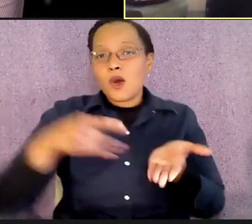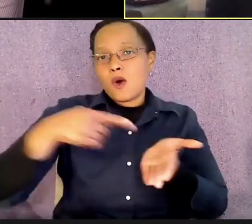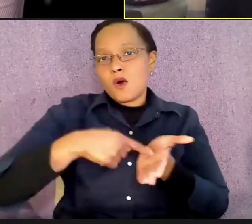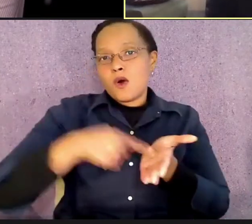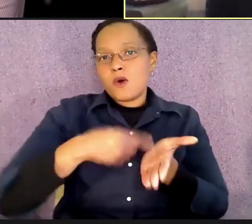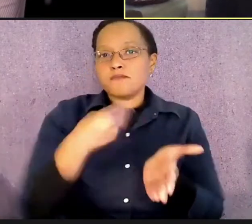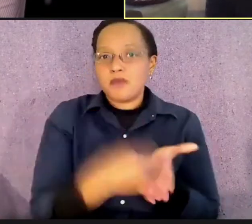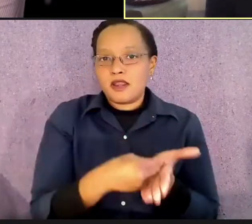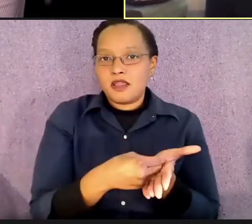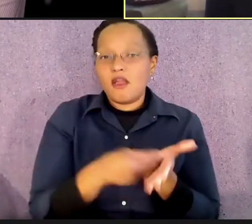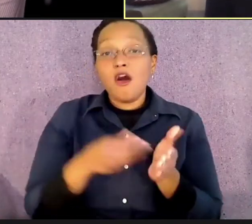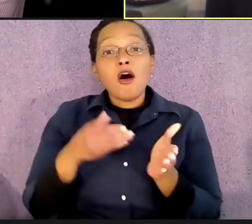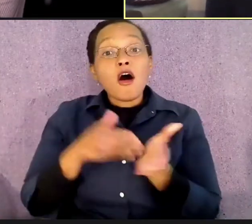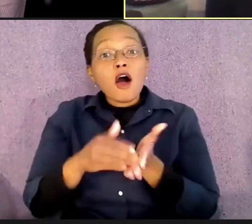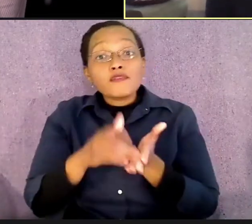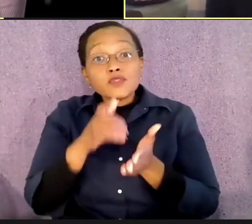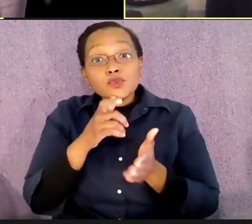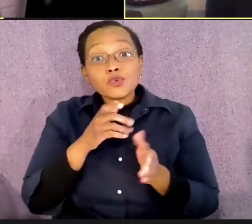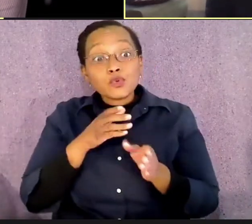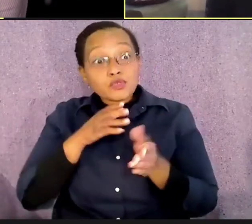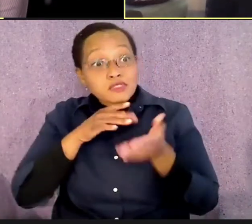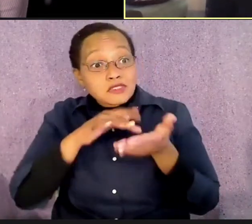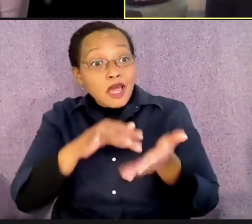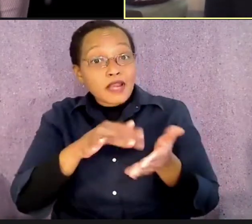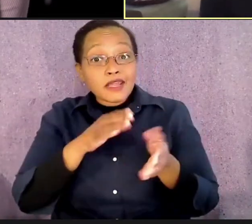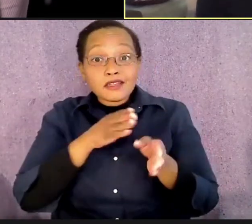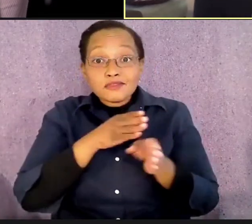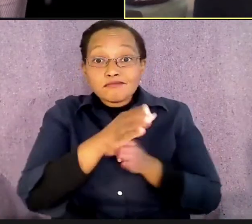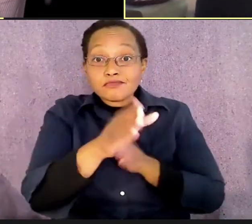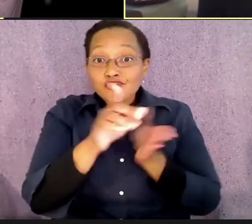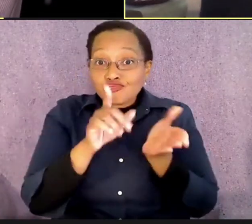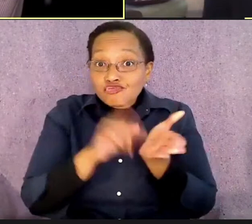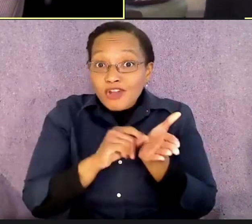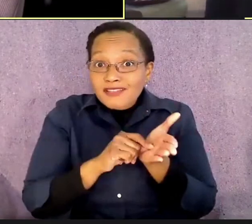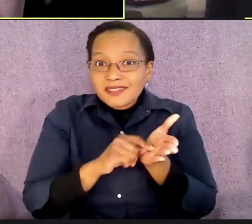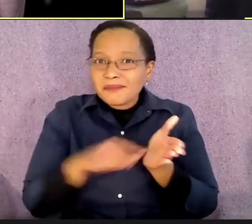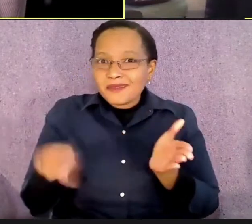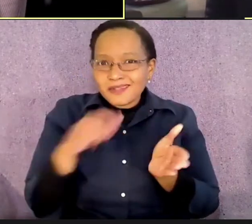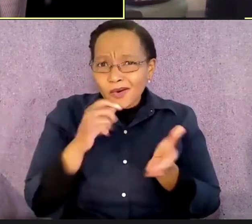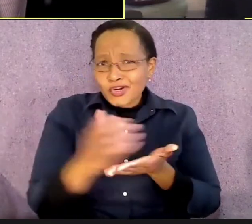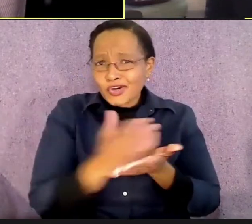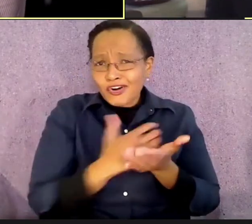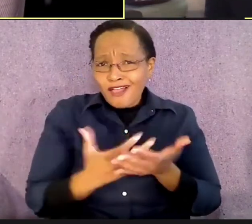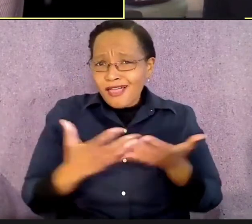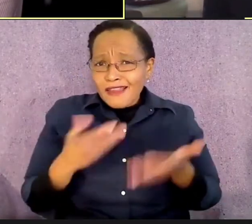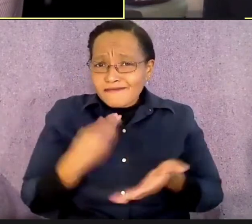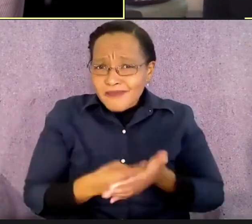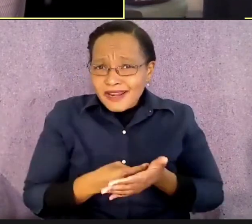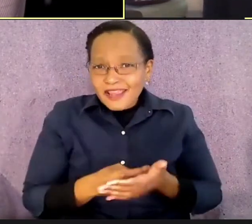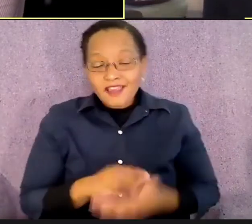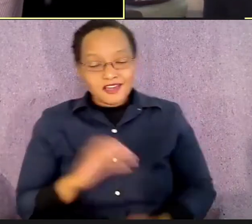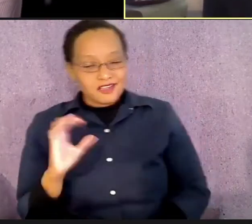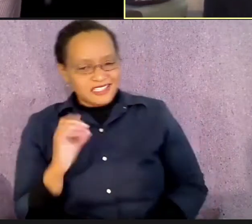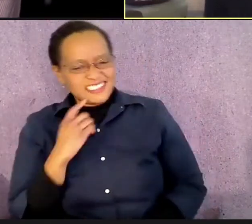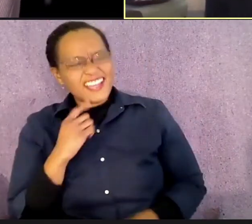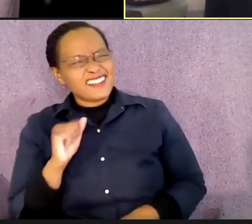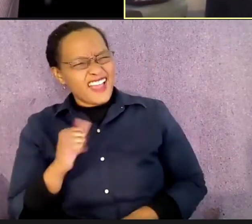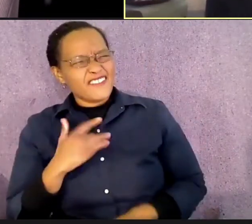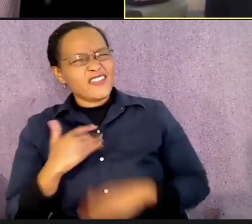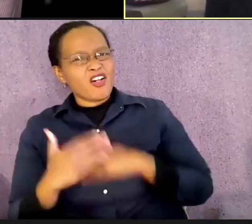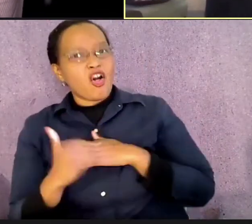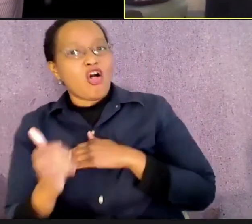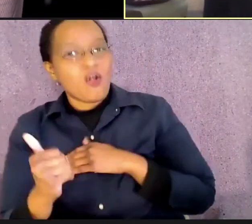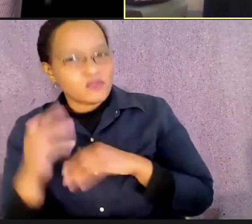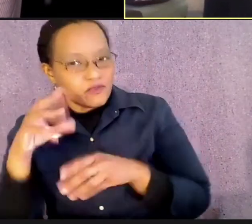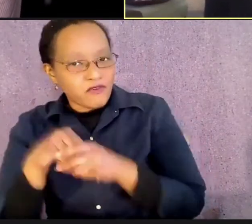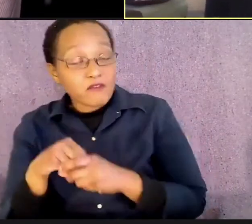it. So I think It's that a calling. it's a calling. And so, and it may be that it is a calling, and I think it's great if you go, I need to